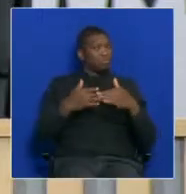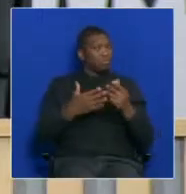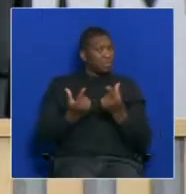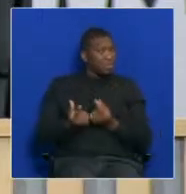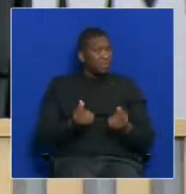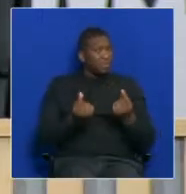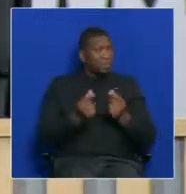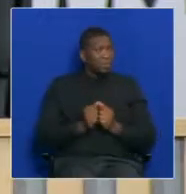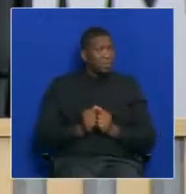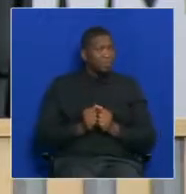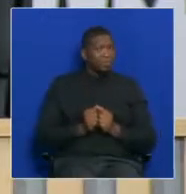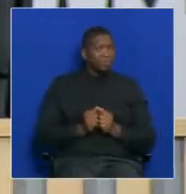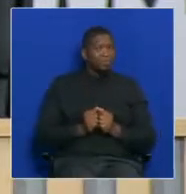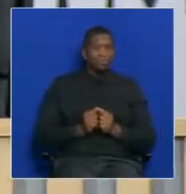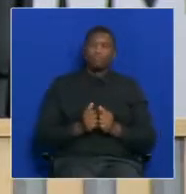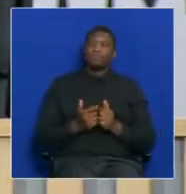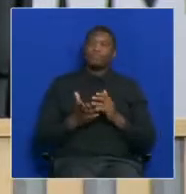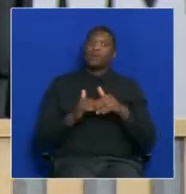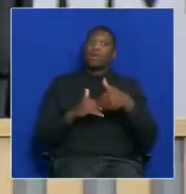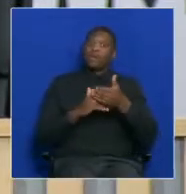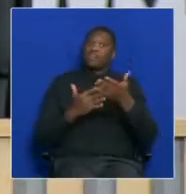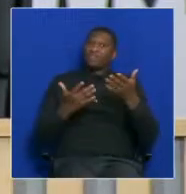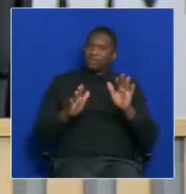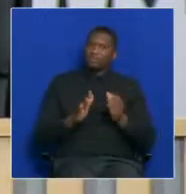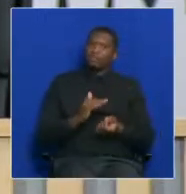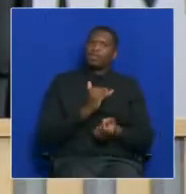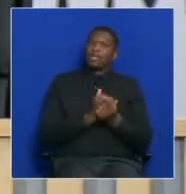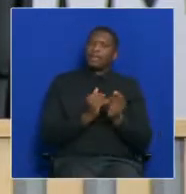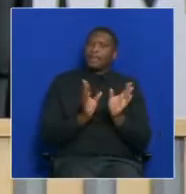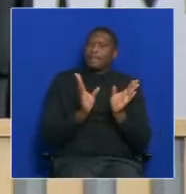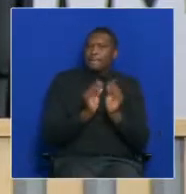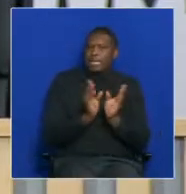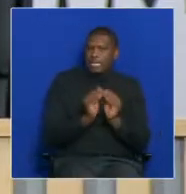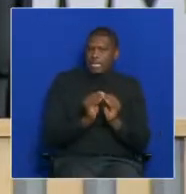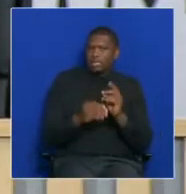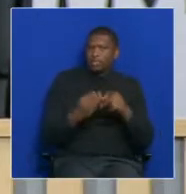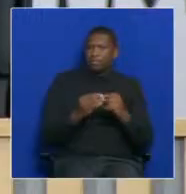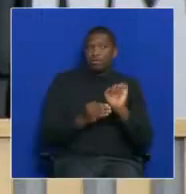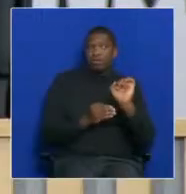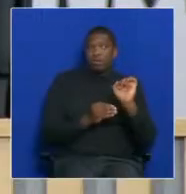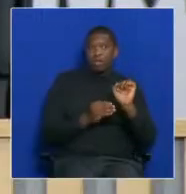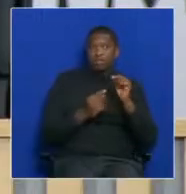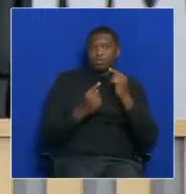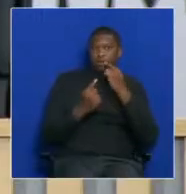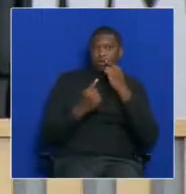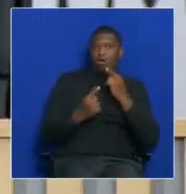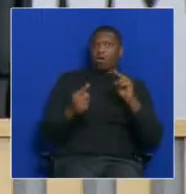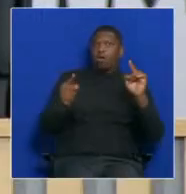There were meetings and discussions about those revelations by